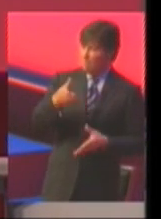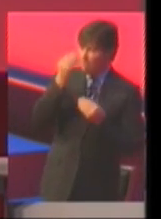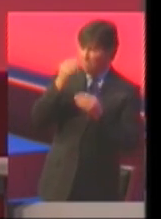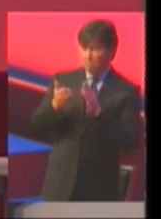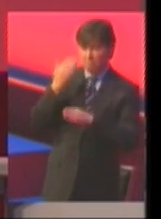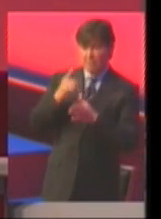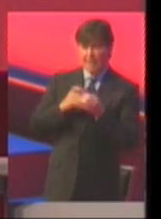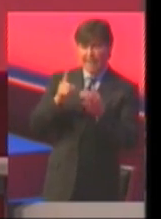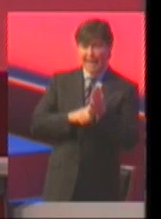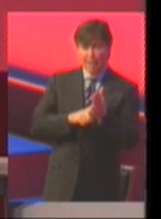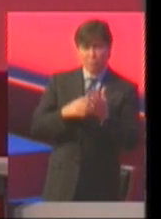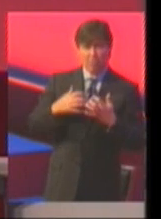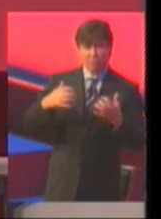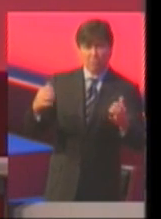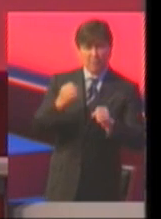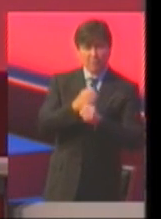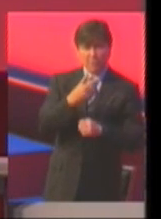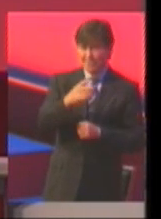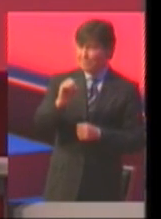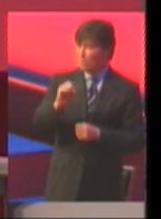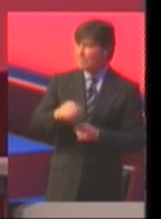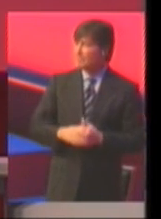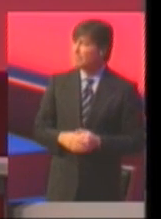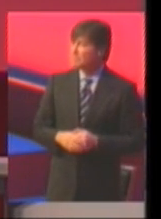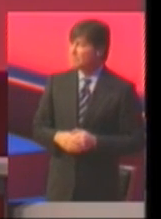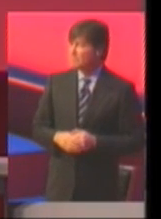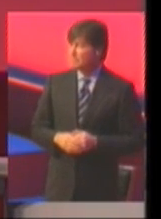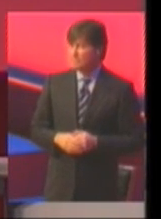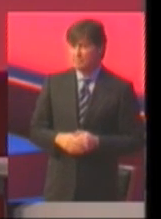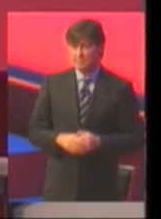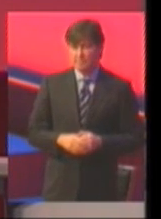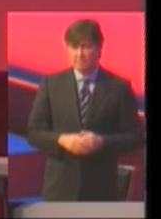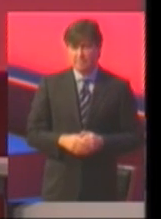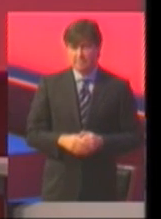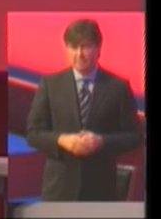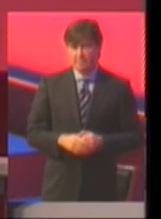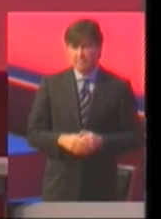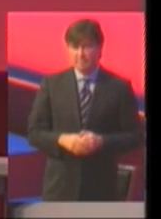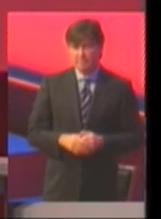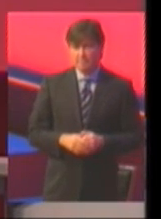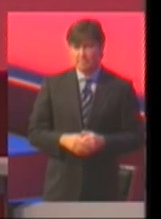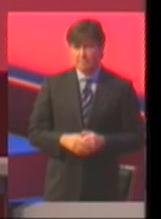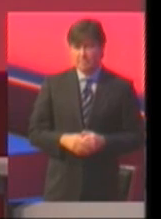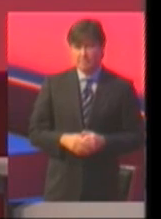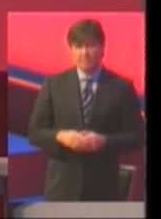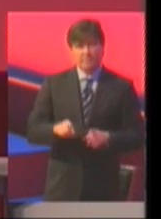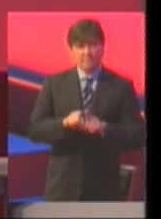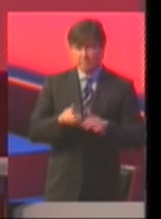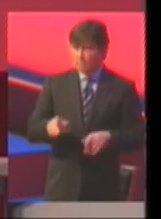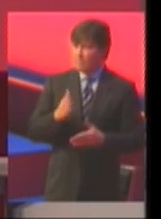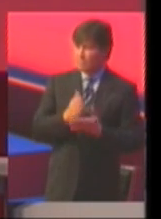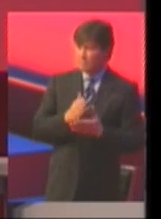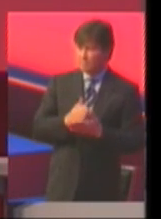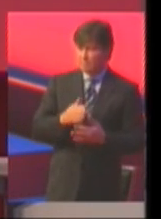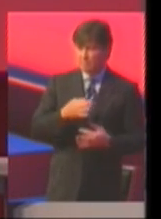summit that the G20 held here in London. But I also need to be honest with you, Conference, if the threat here in the